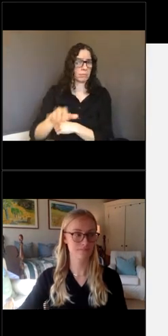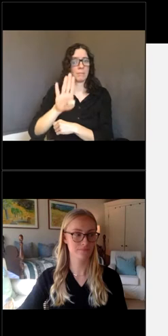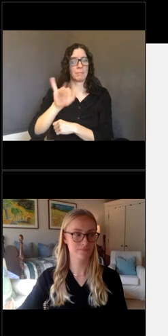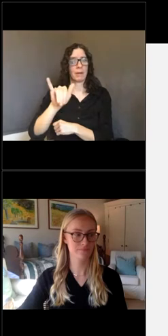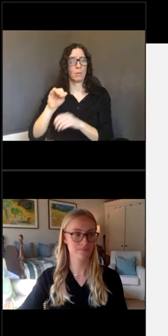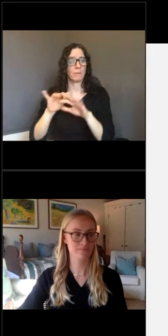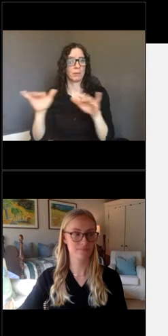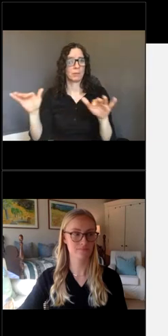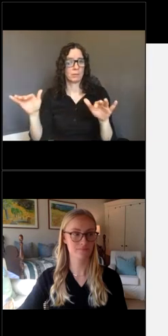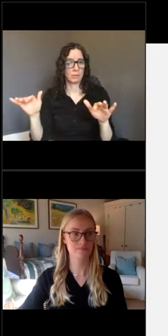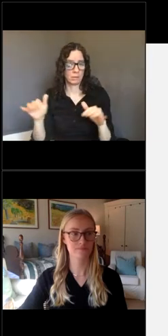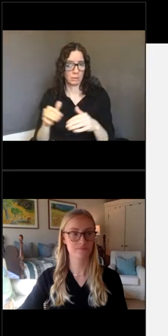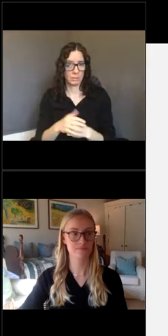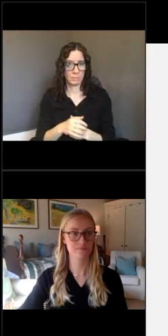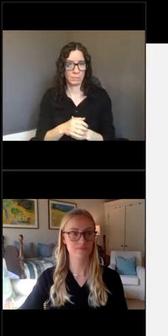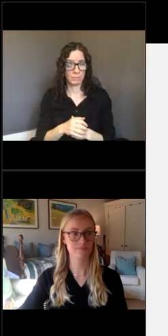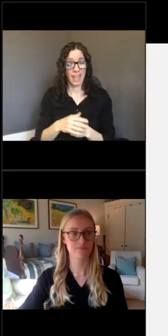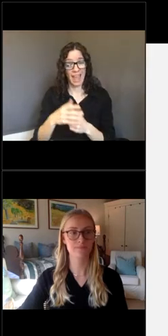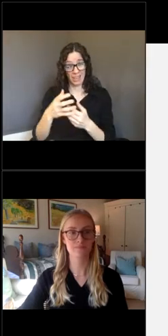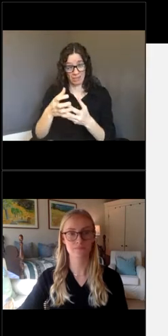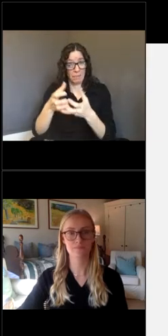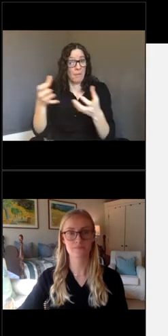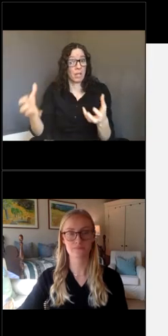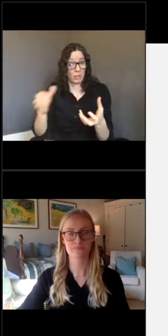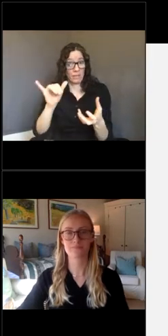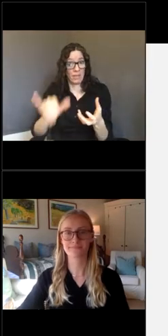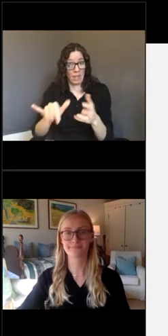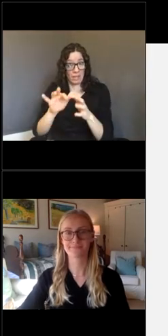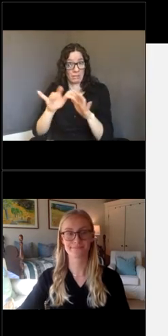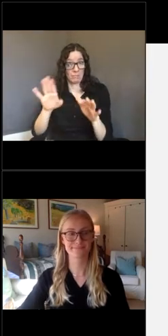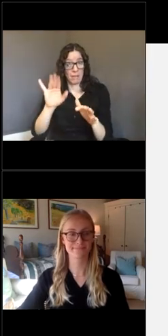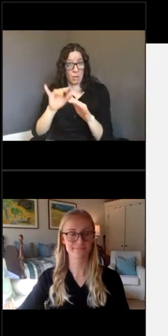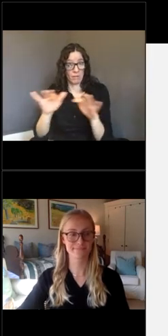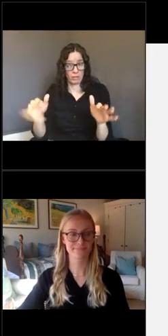much still undiscovered. Next slide.